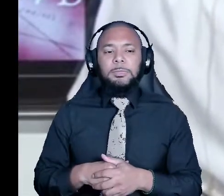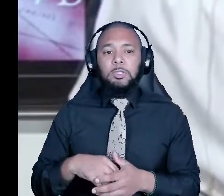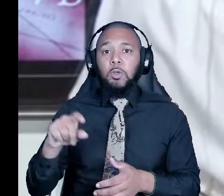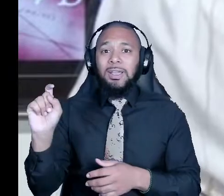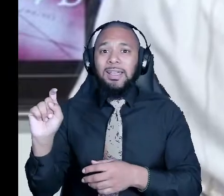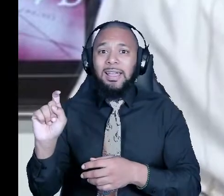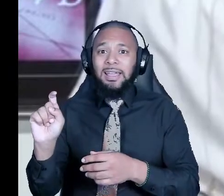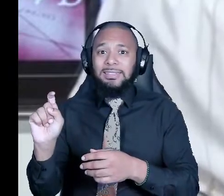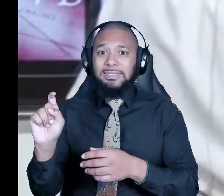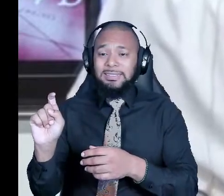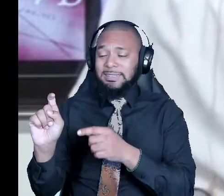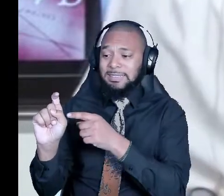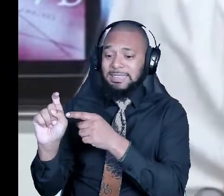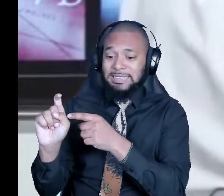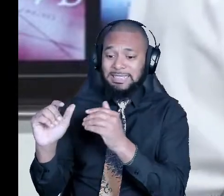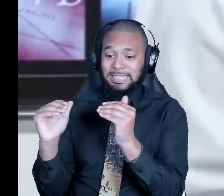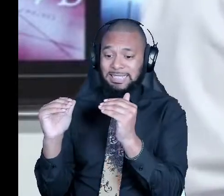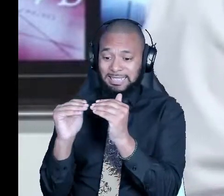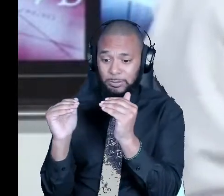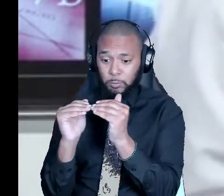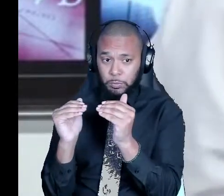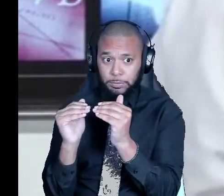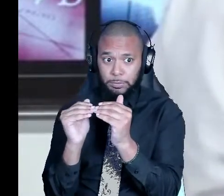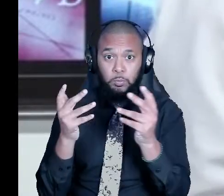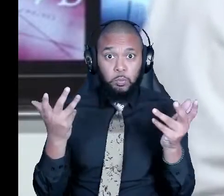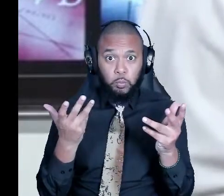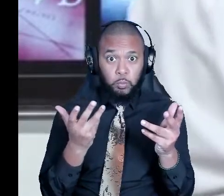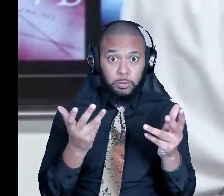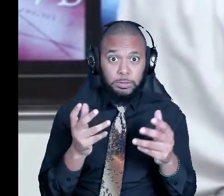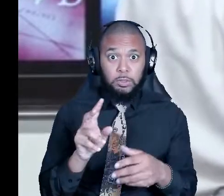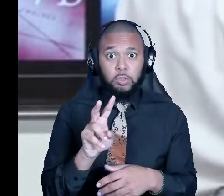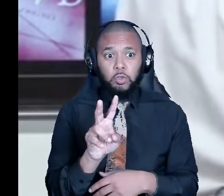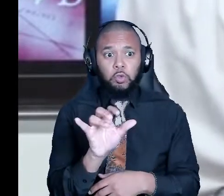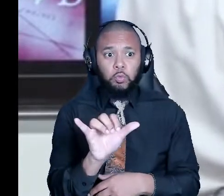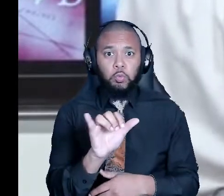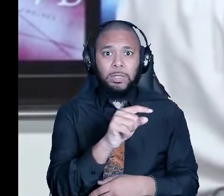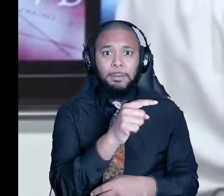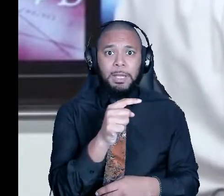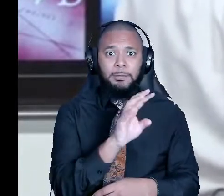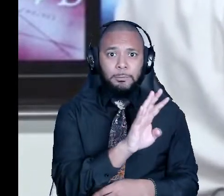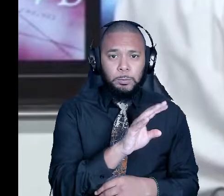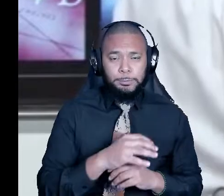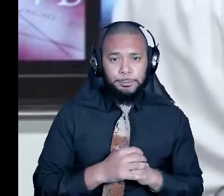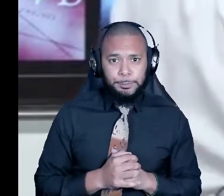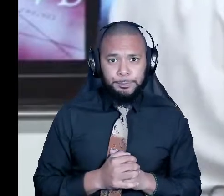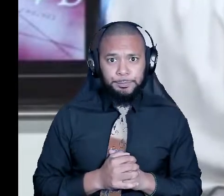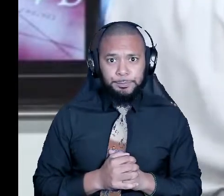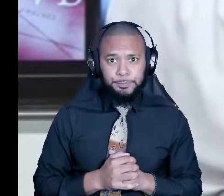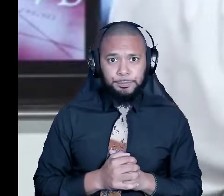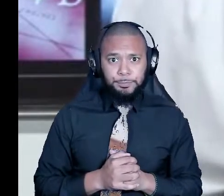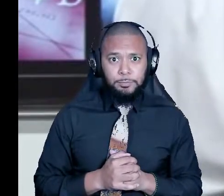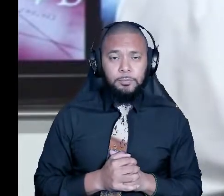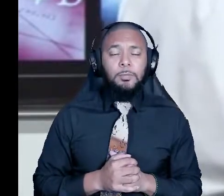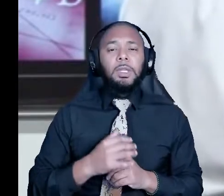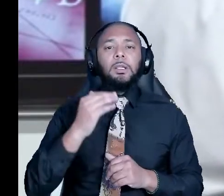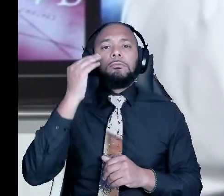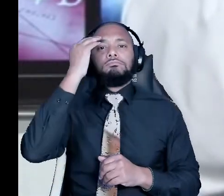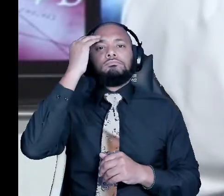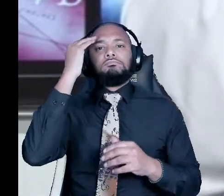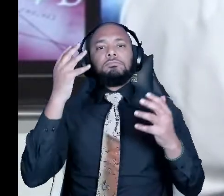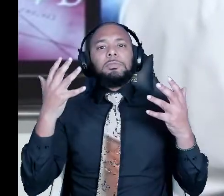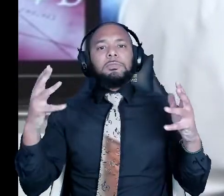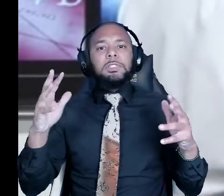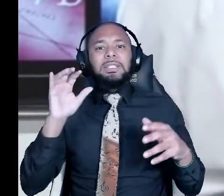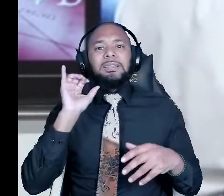the thing that x is the same as, is 2y minus 4. So that's x's substitute,